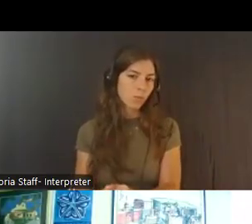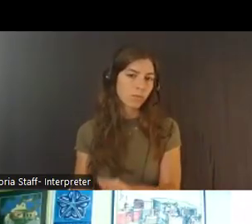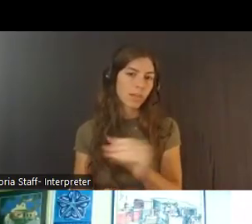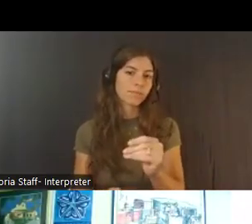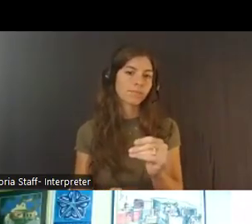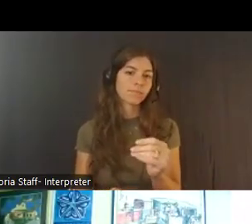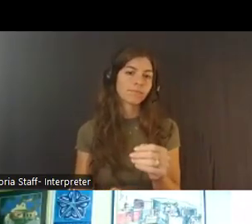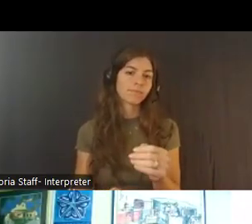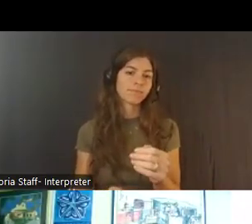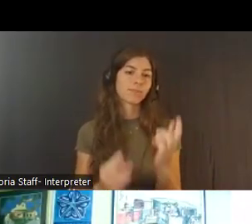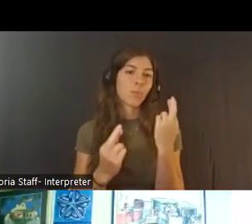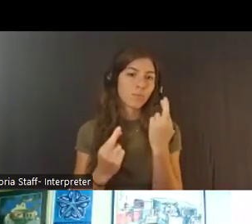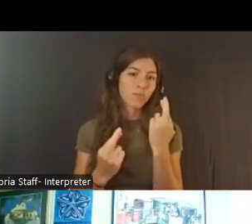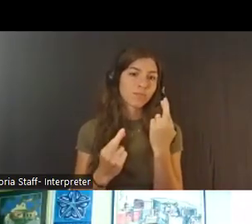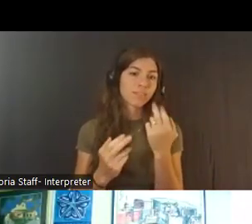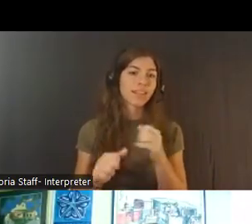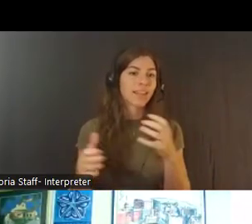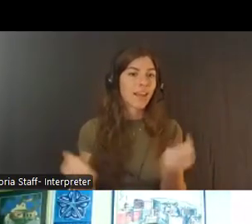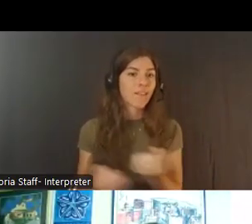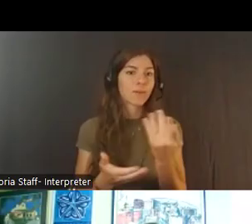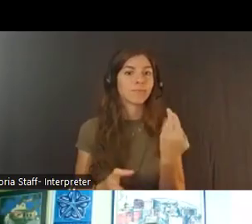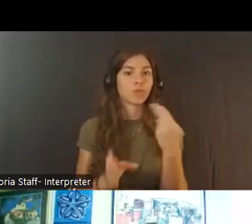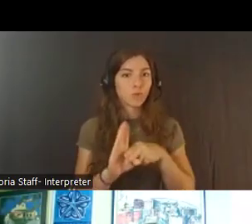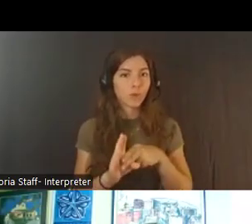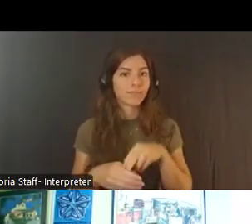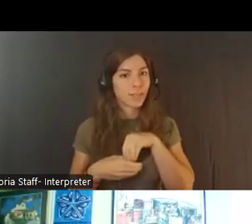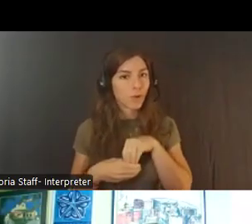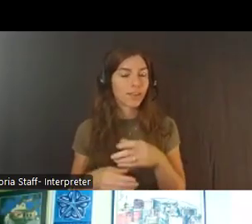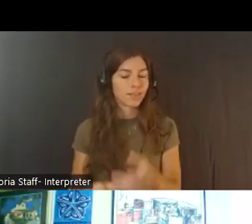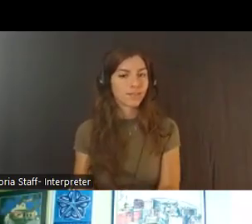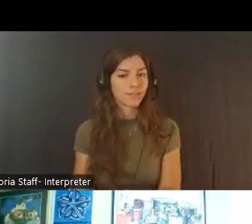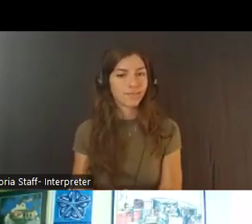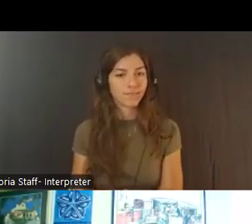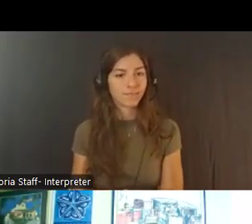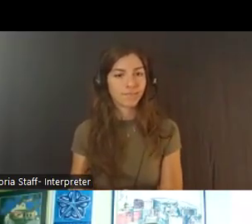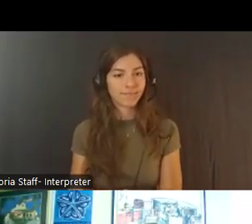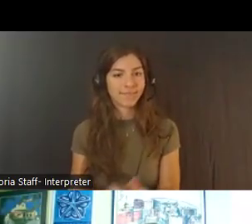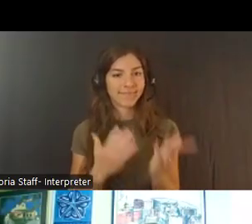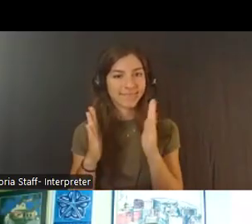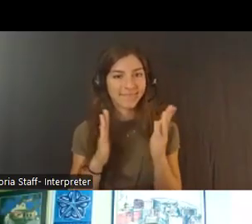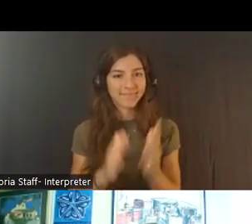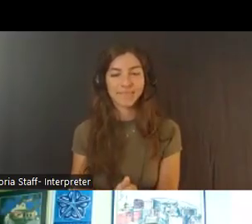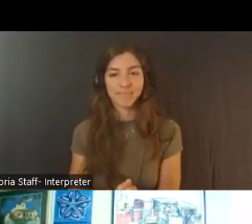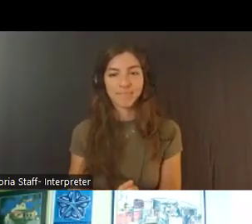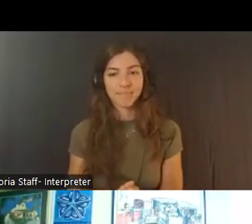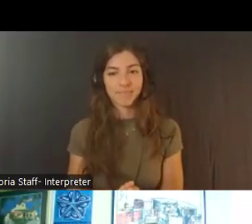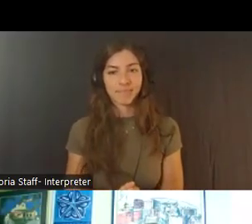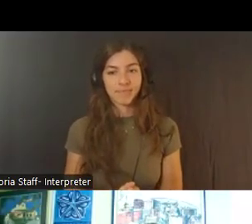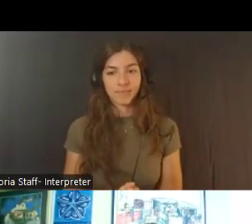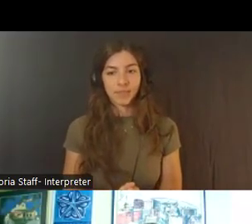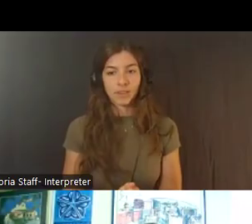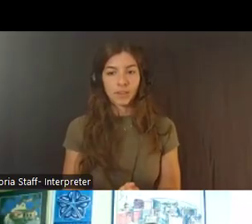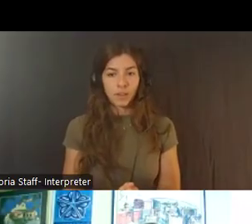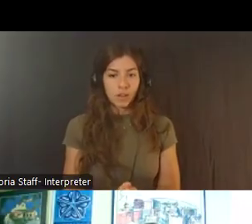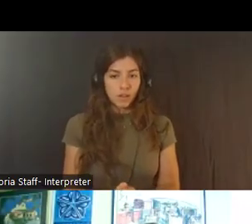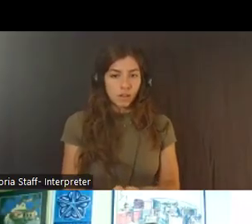keep your fingers crossed that we can get everyone on board internally on it. Yay. Another thought